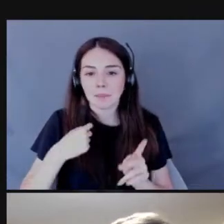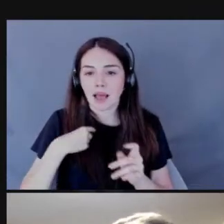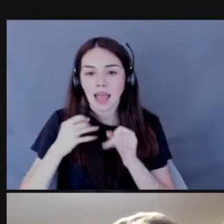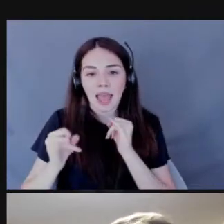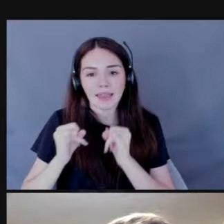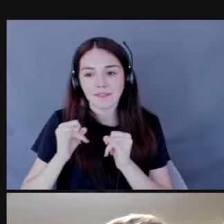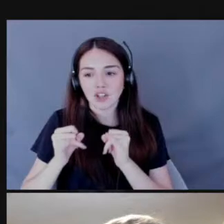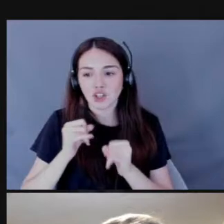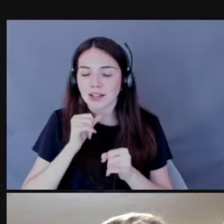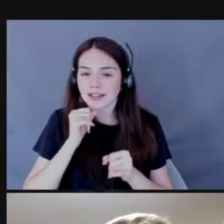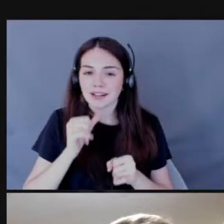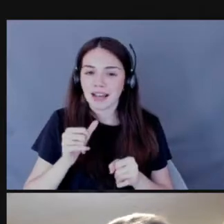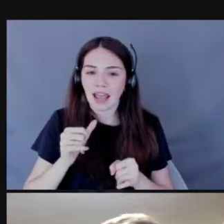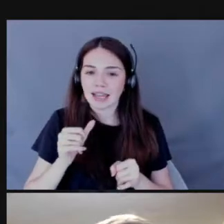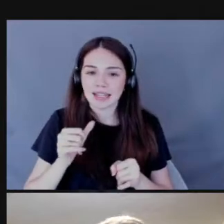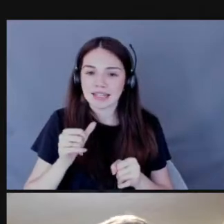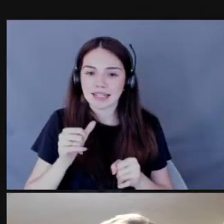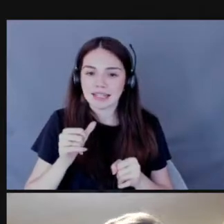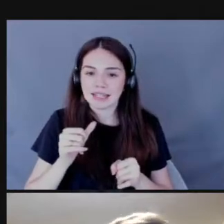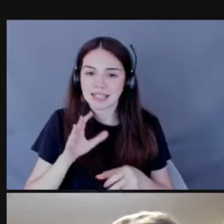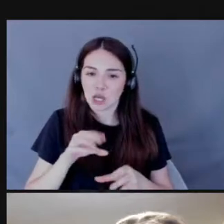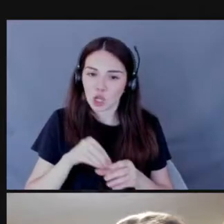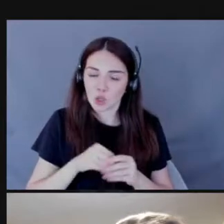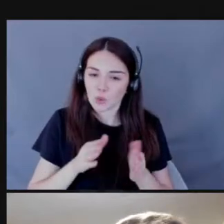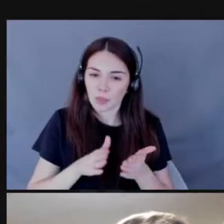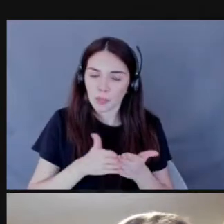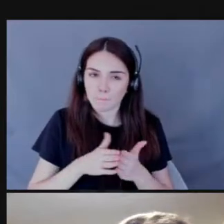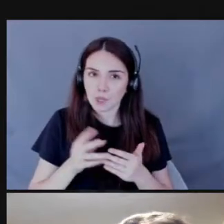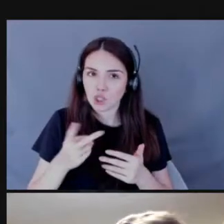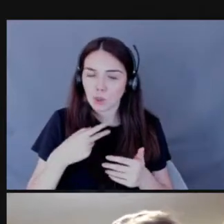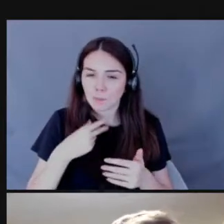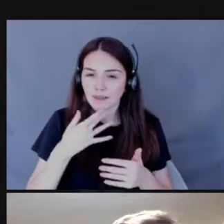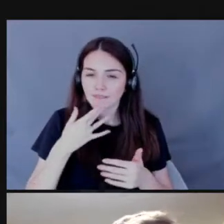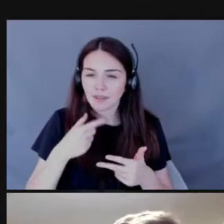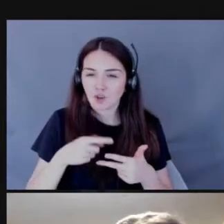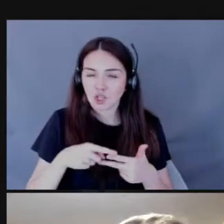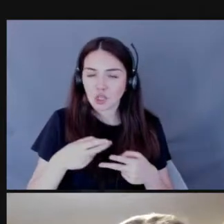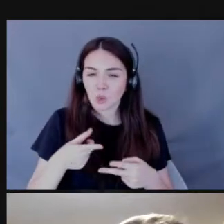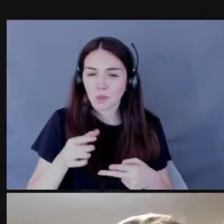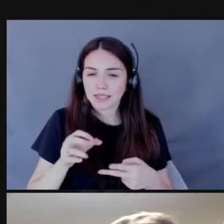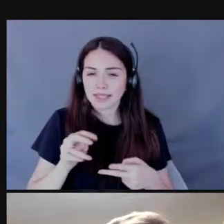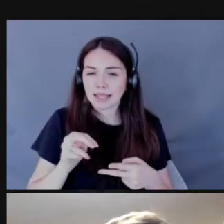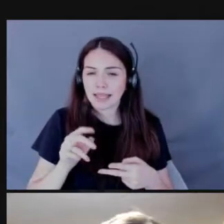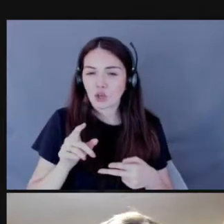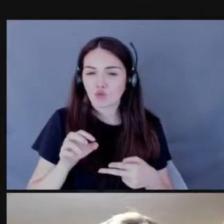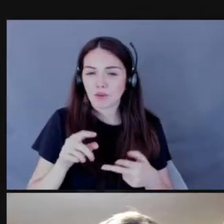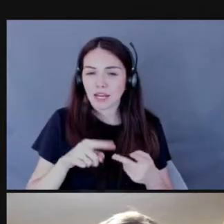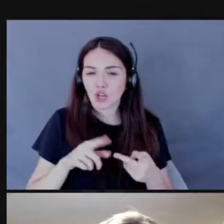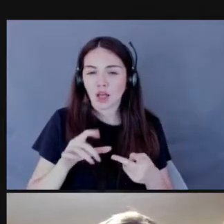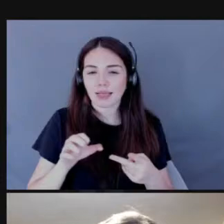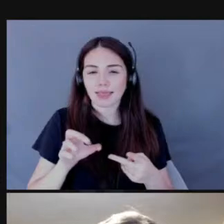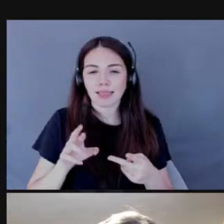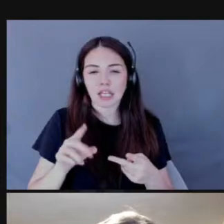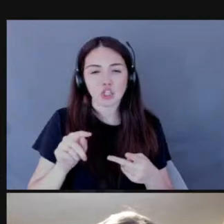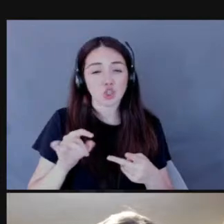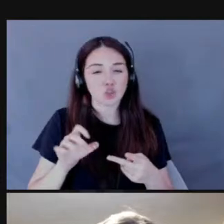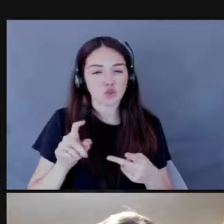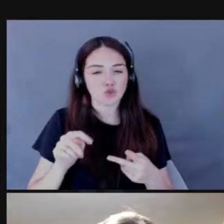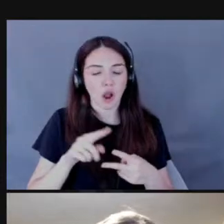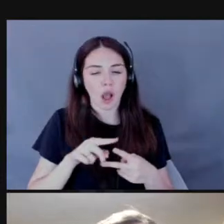into the book. Probably two of my favorites were Gil Crandall and Lester Trott, who were